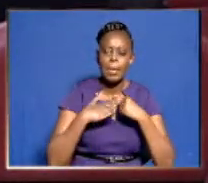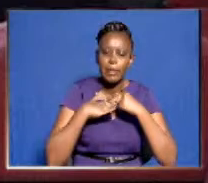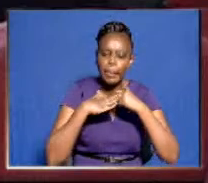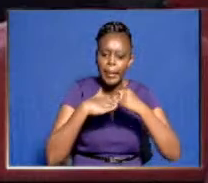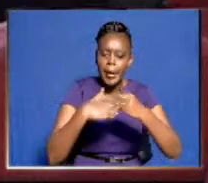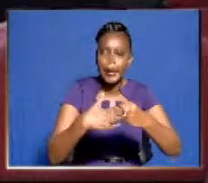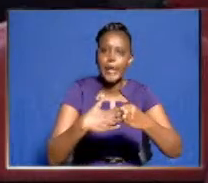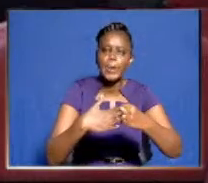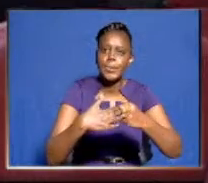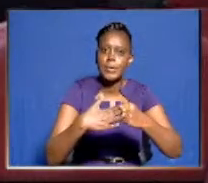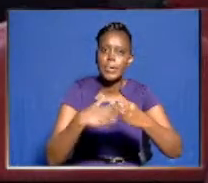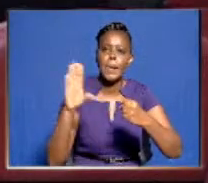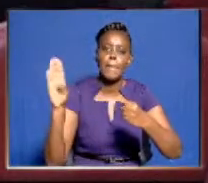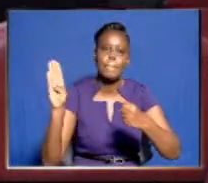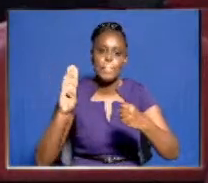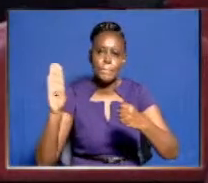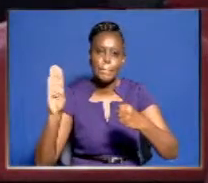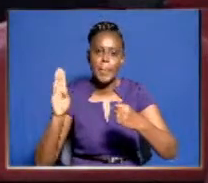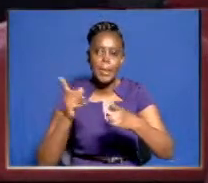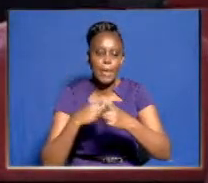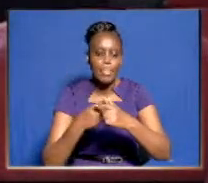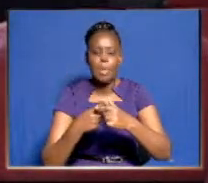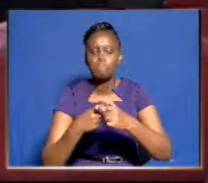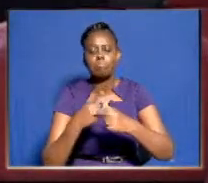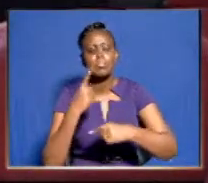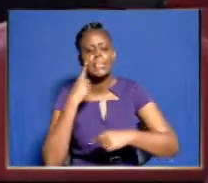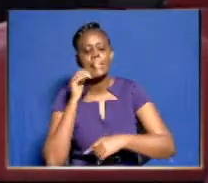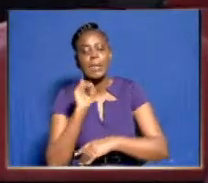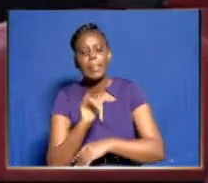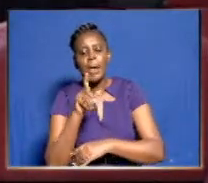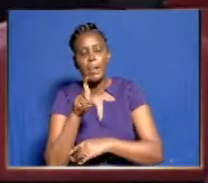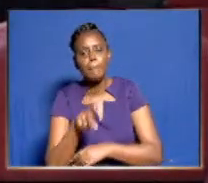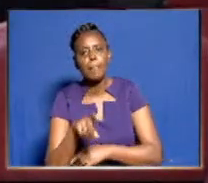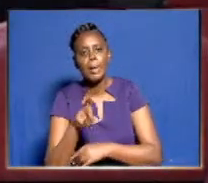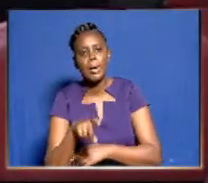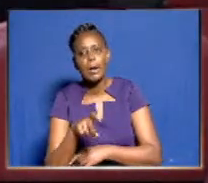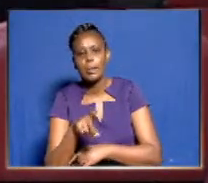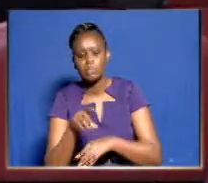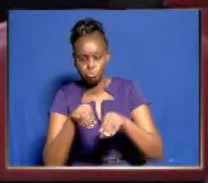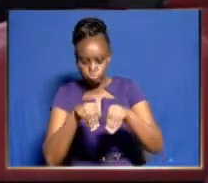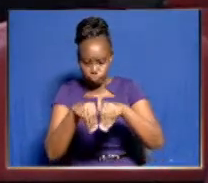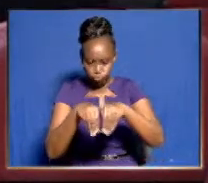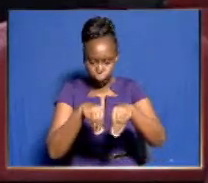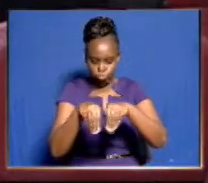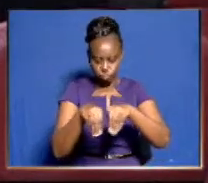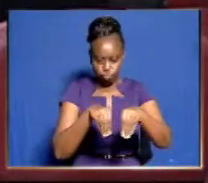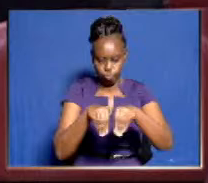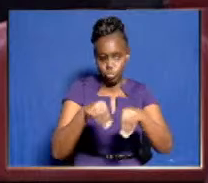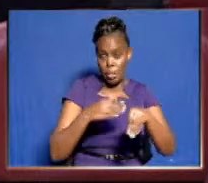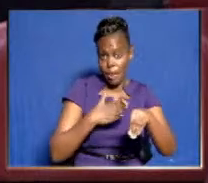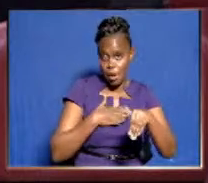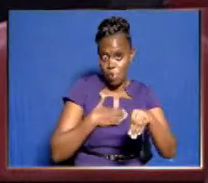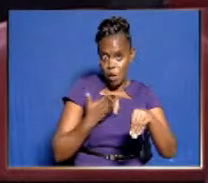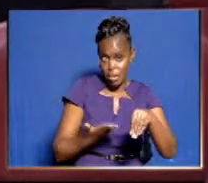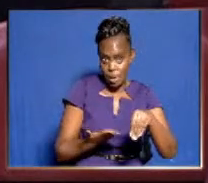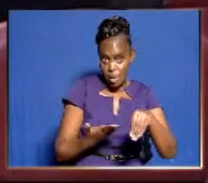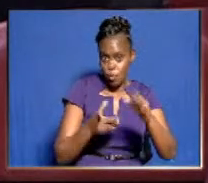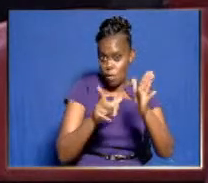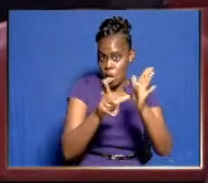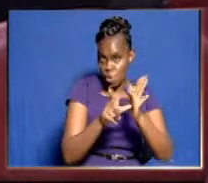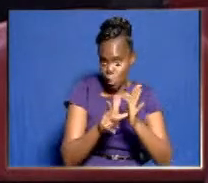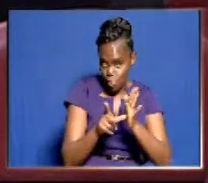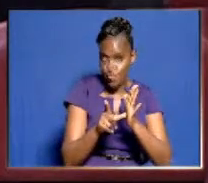900 billion, then you see that we must adjust our debt